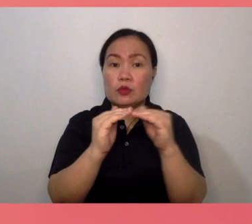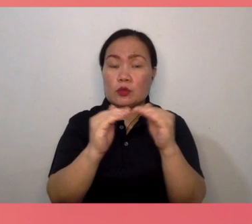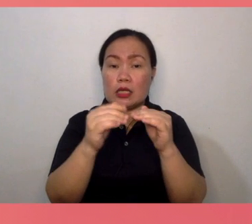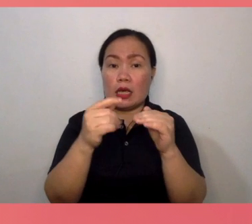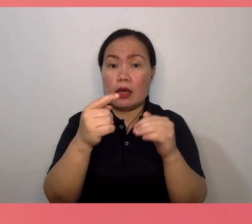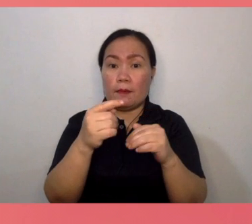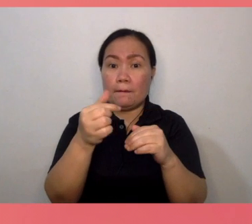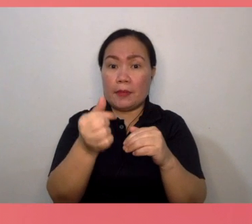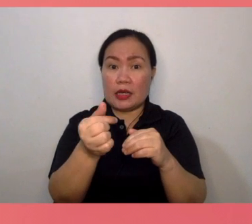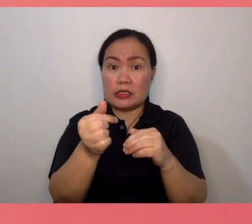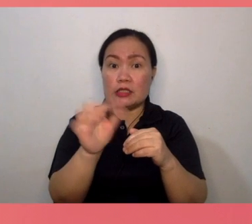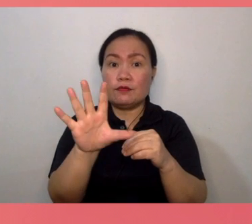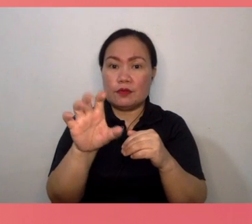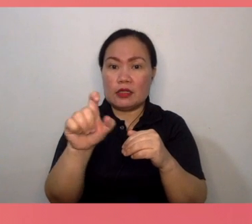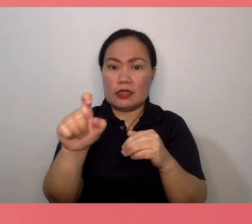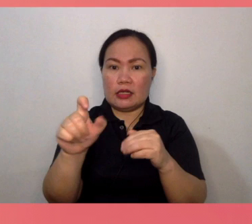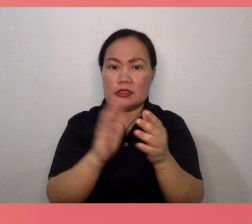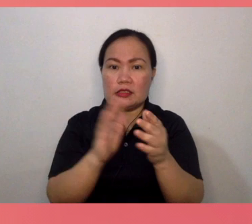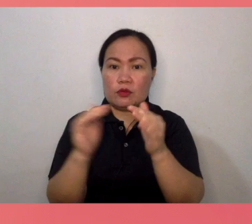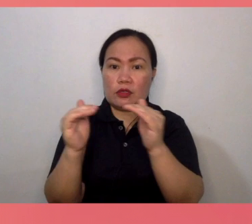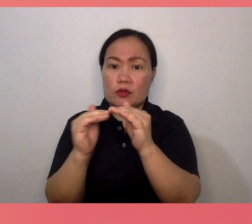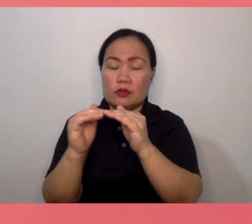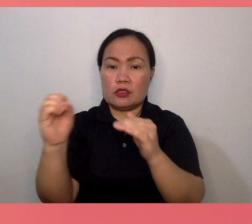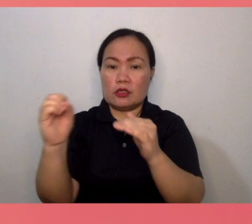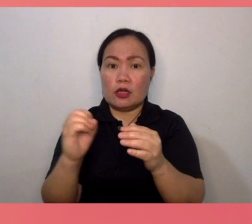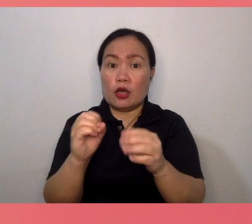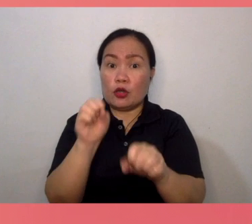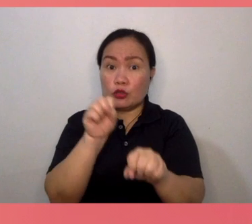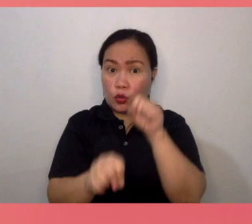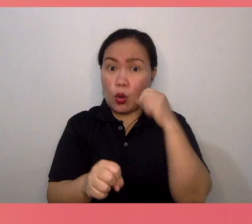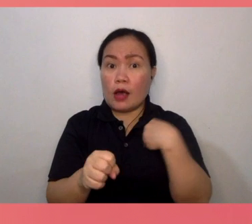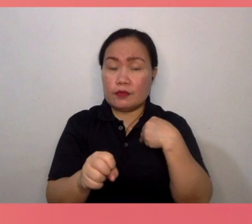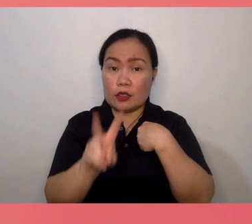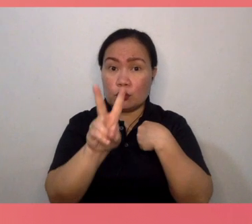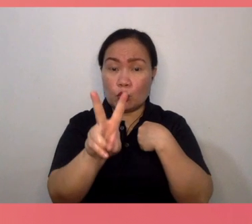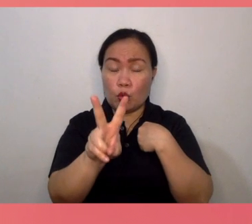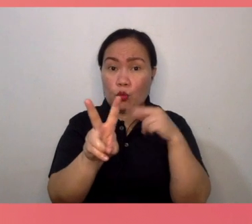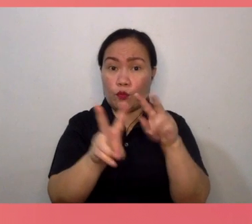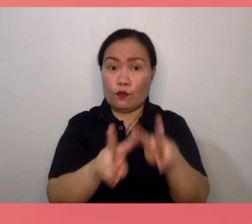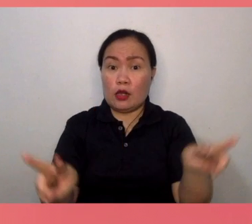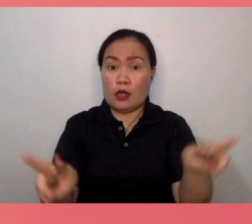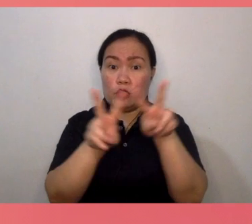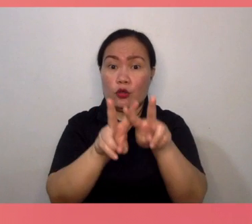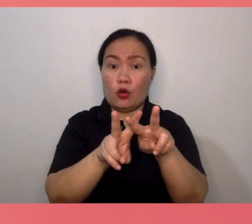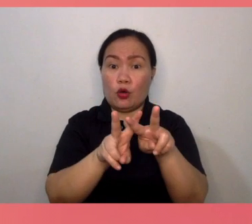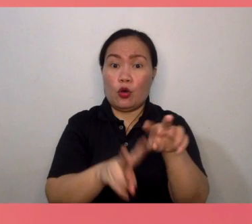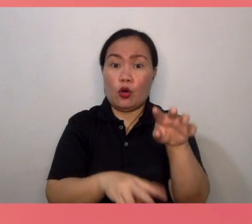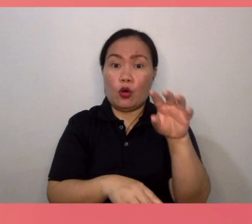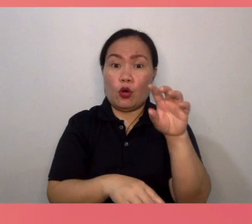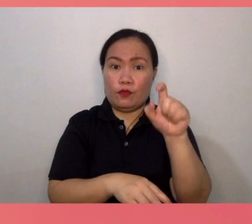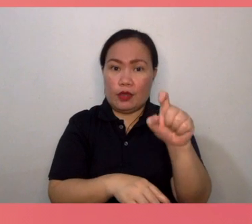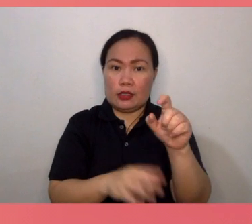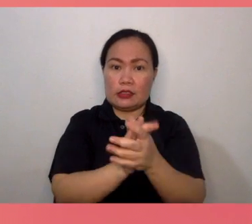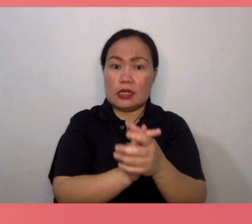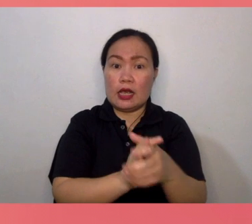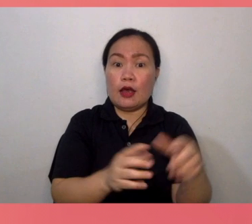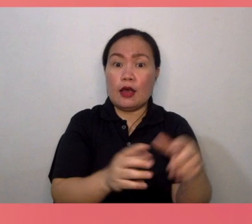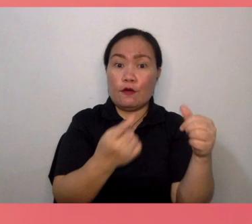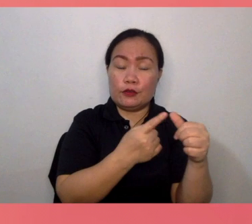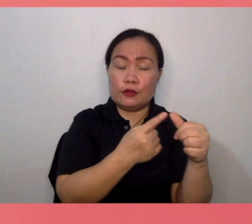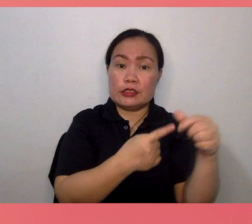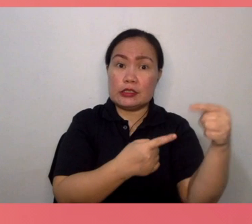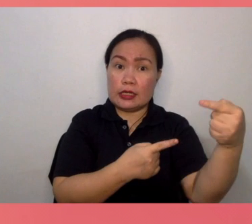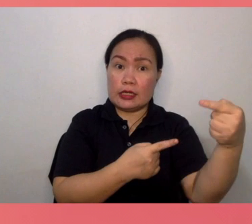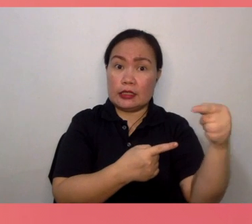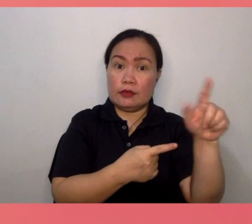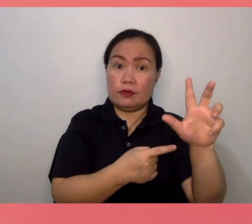to 0. Therefore, meron tayong dalawang value ng x dito. Ano yung una? We have negative 3x is equal to 0. So,